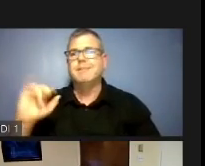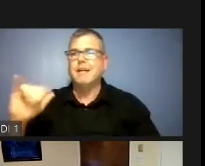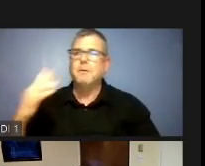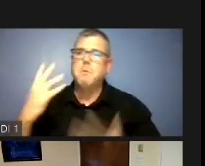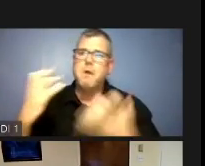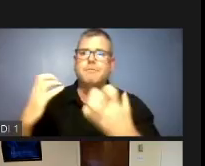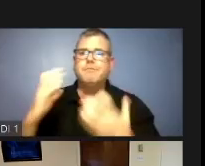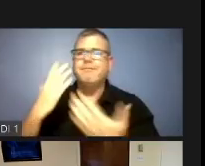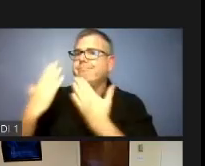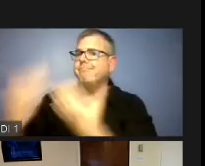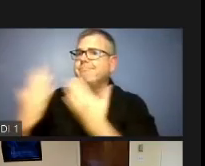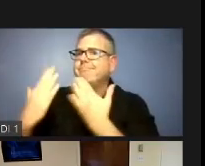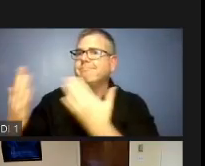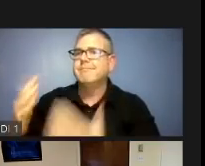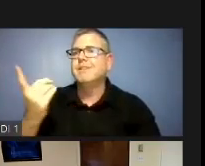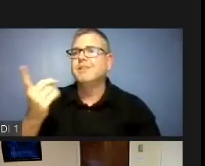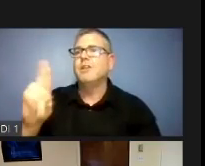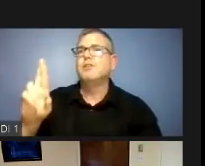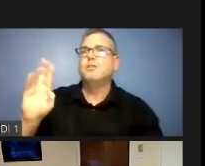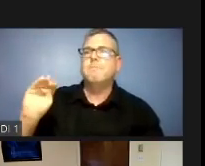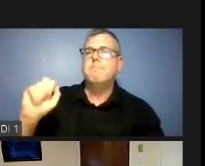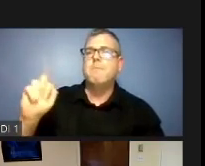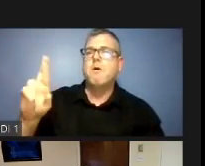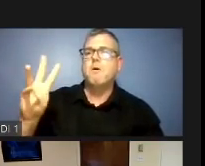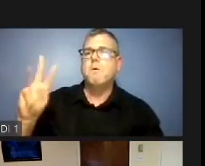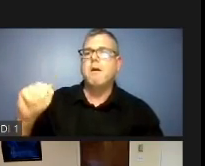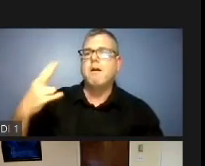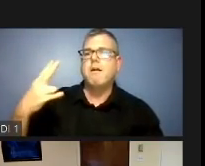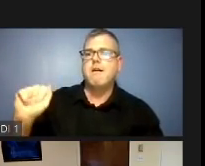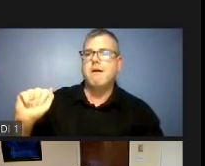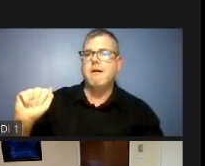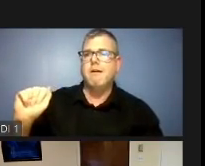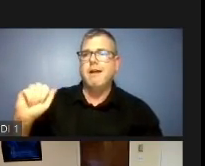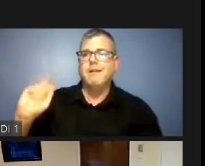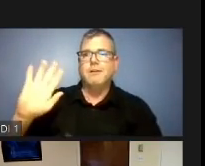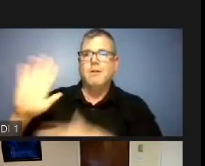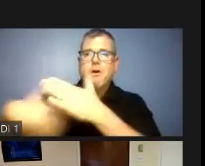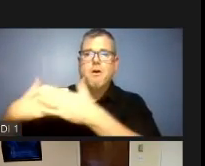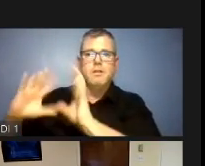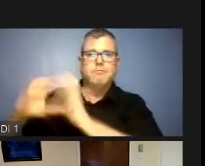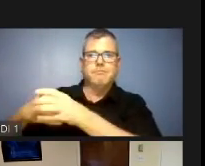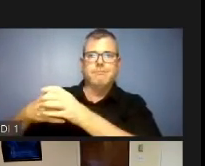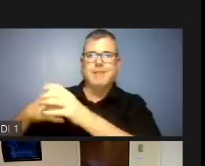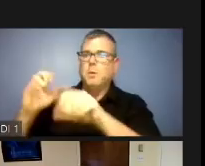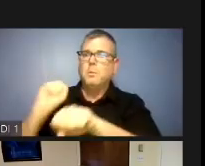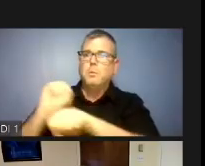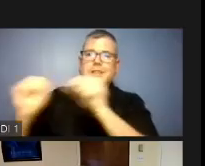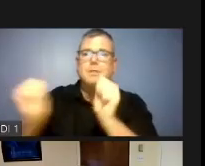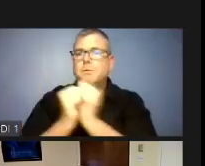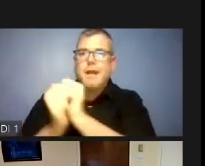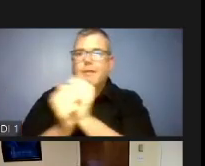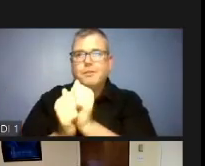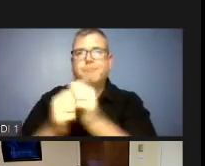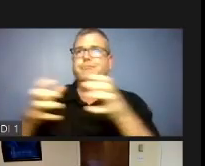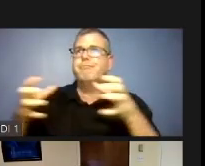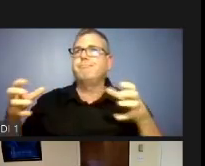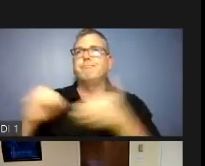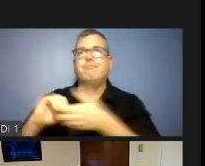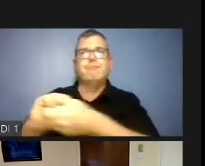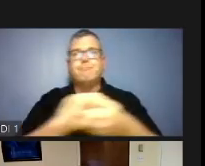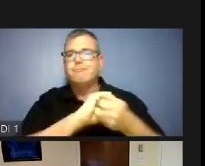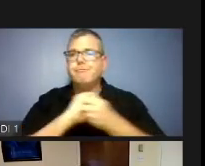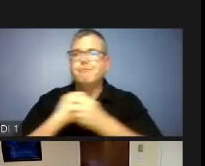for helping me through my experience as Marin County's 39th case of COVID-19 back in